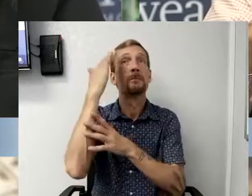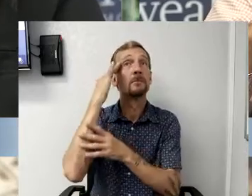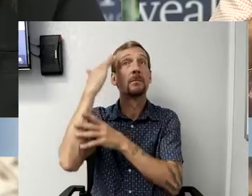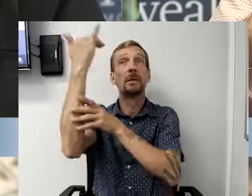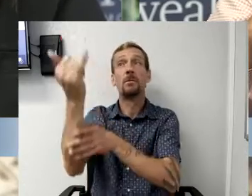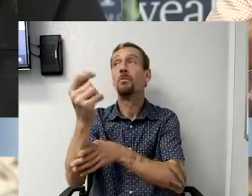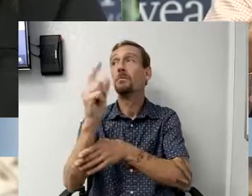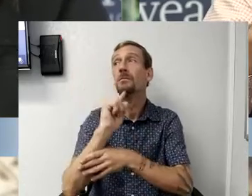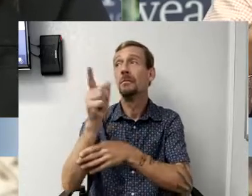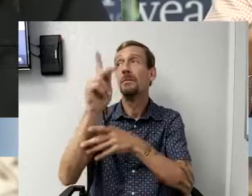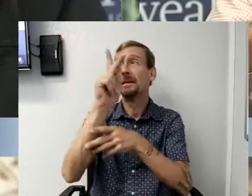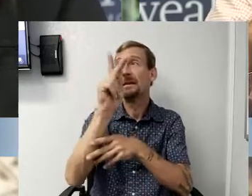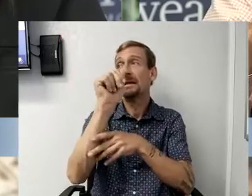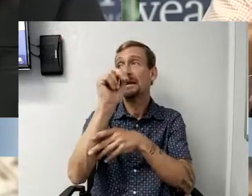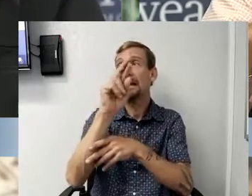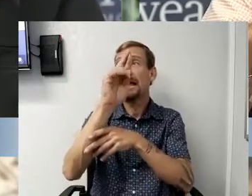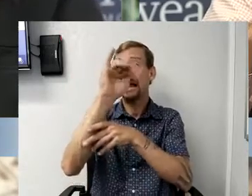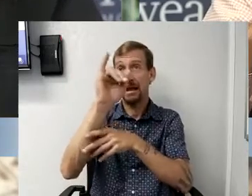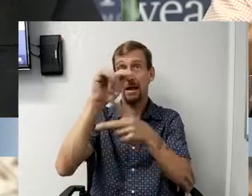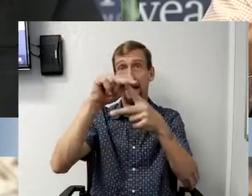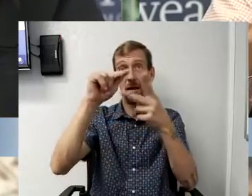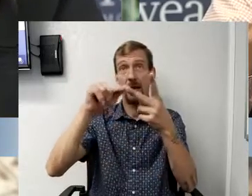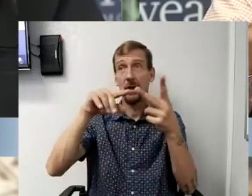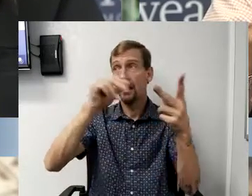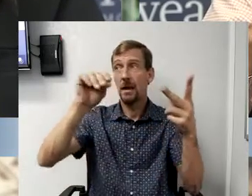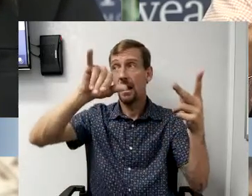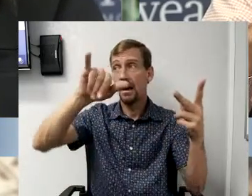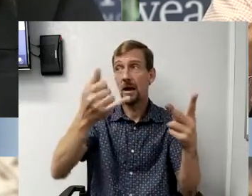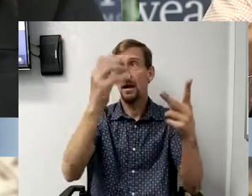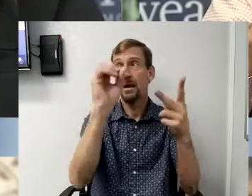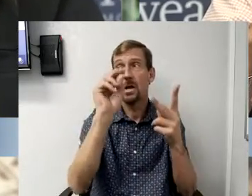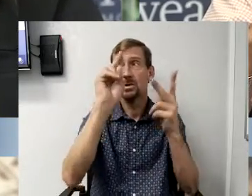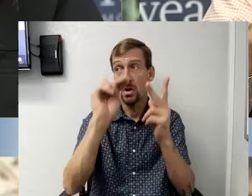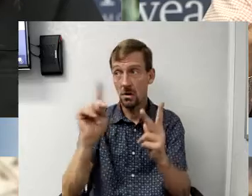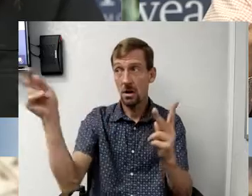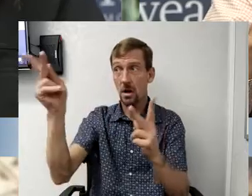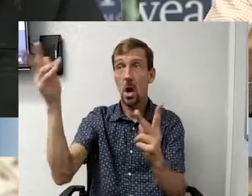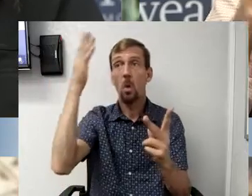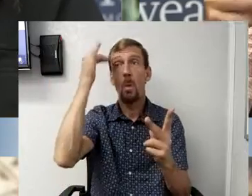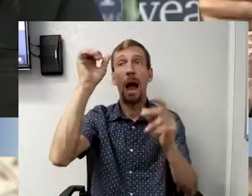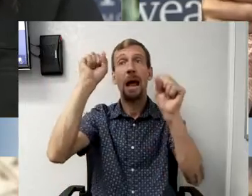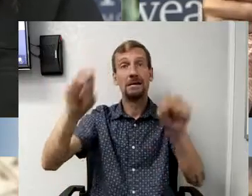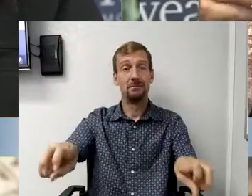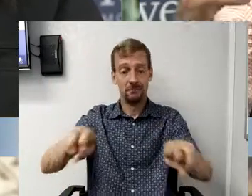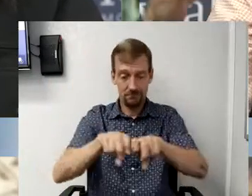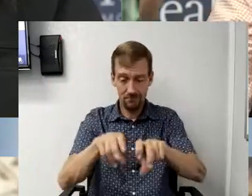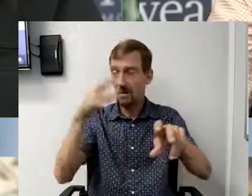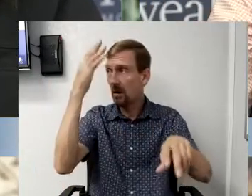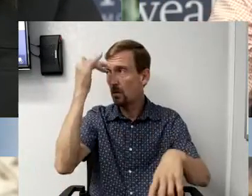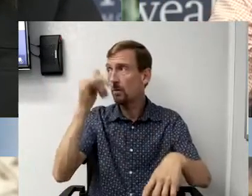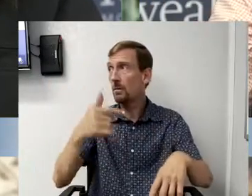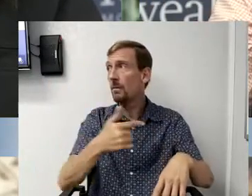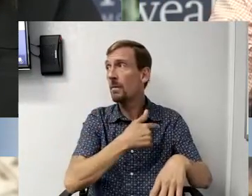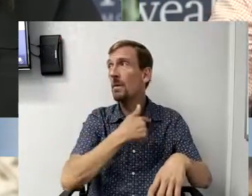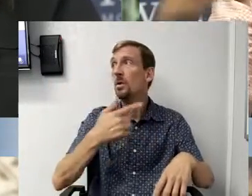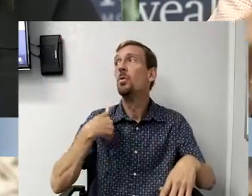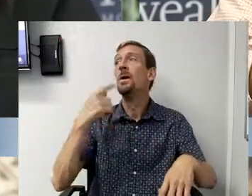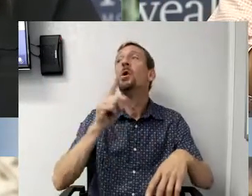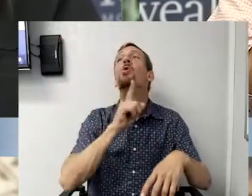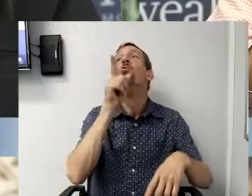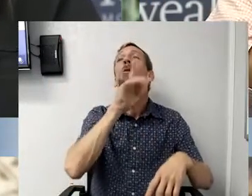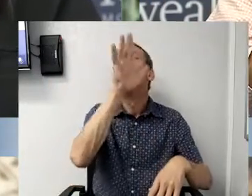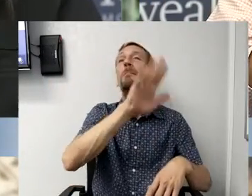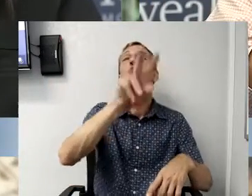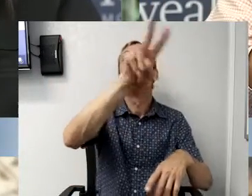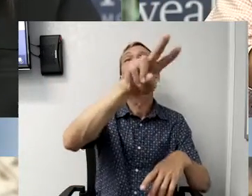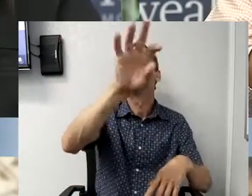masks? So Your bubble. yes, It's no, your that's, bubble. that's Yeah. a very good point. So It is a wide angle lens. We're really about 22 feet